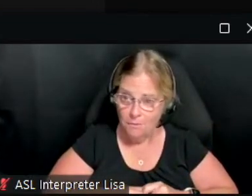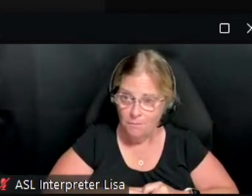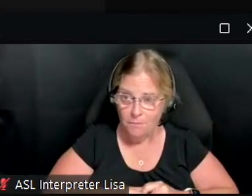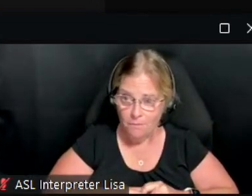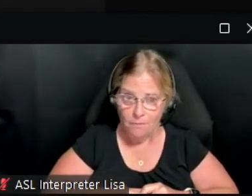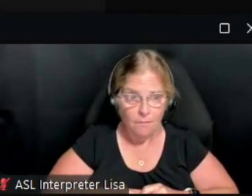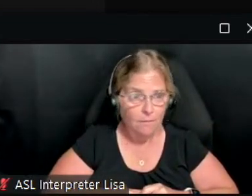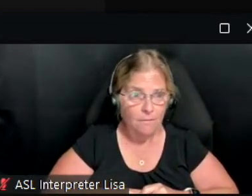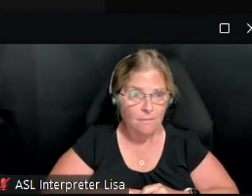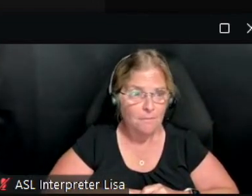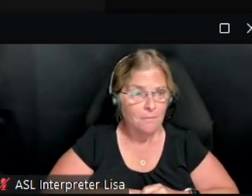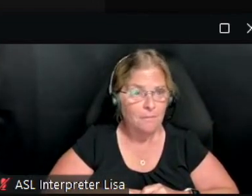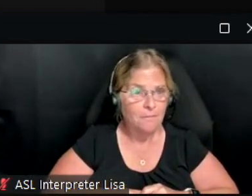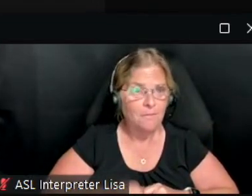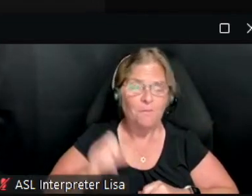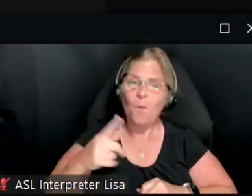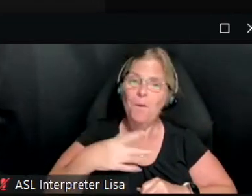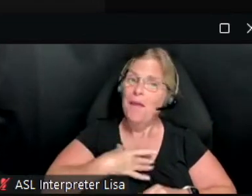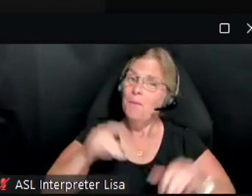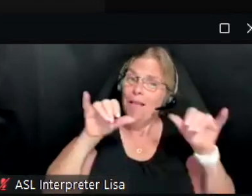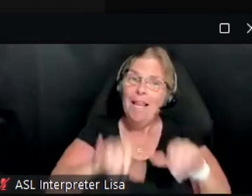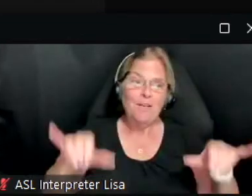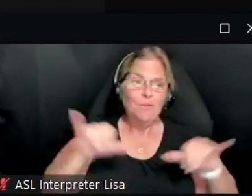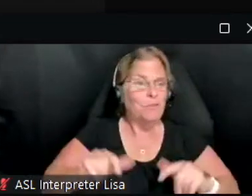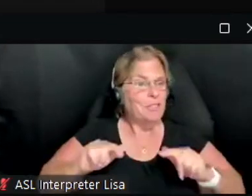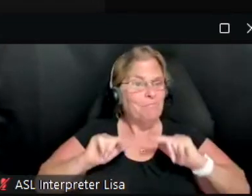All right, we like routines. Ms. Perry, you're back on.